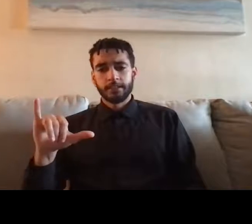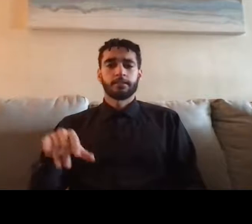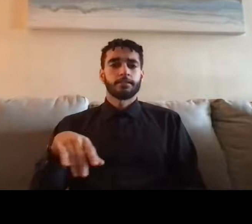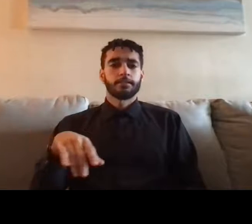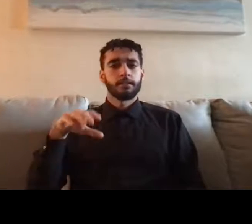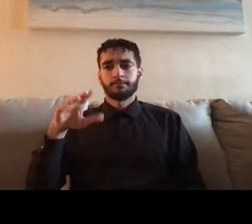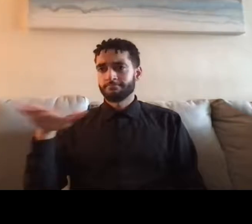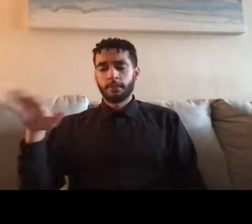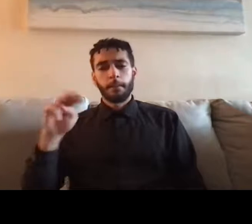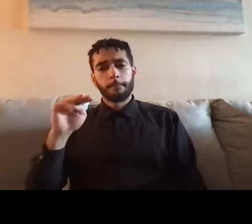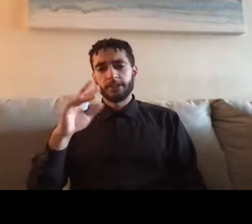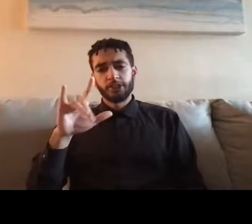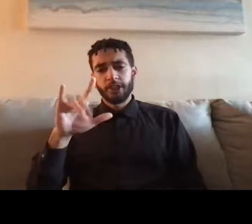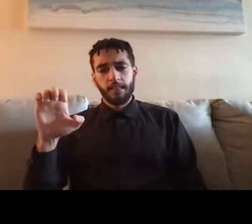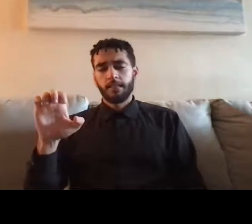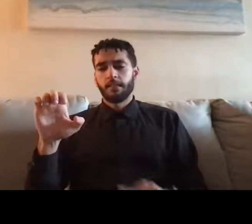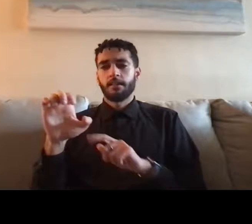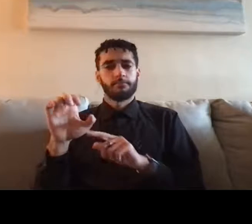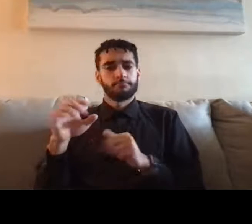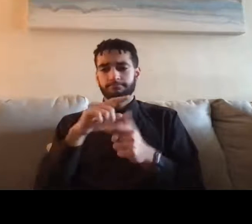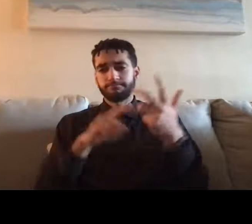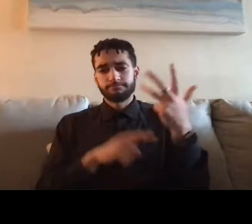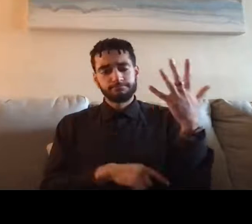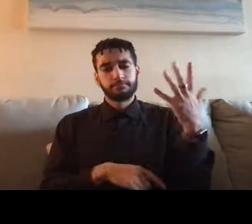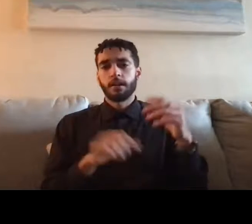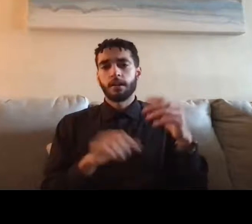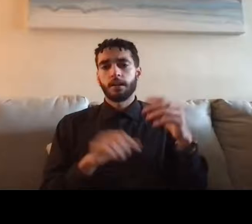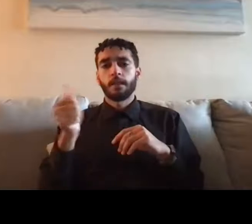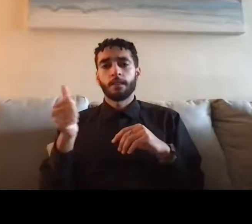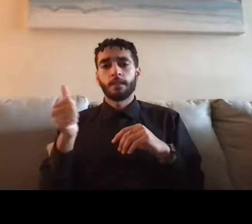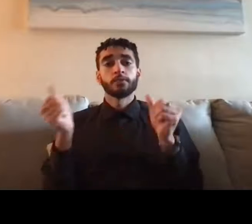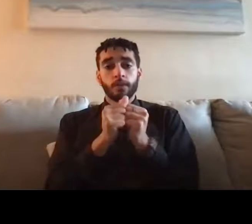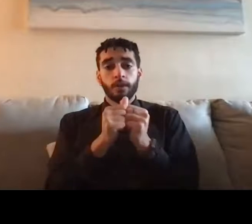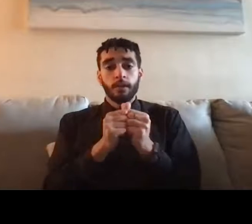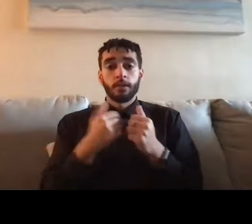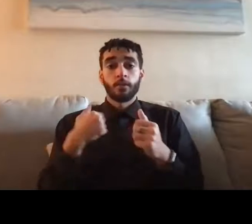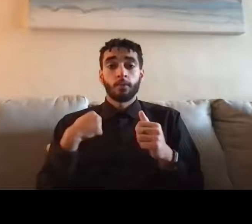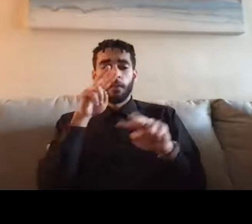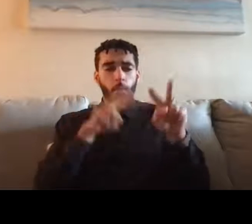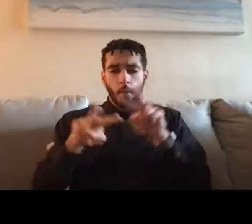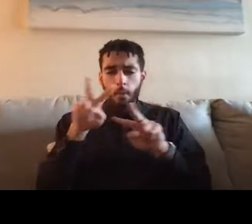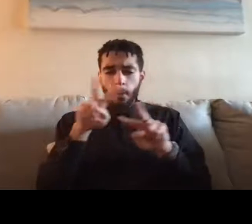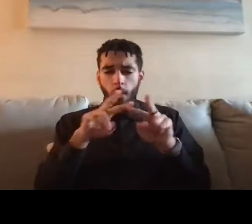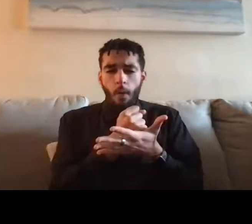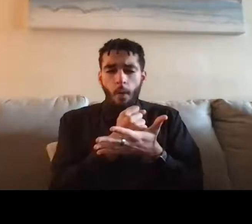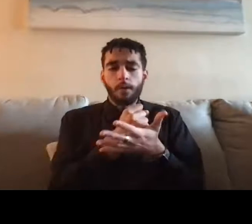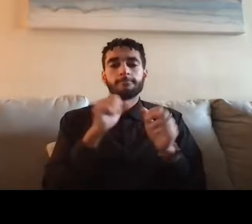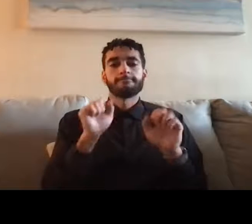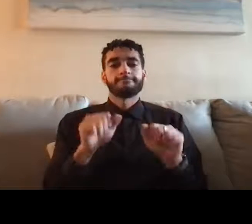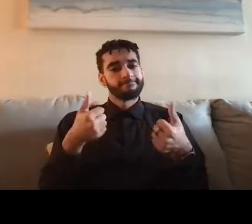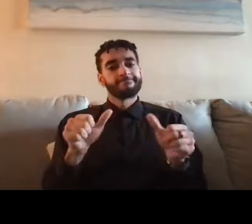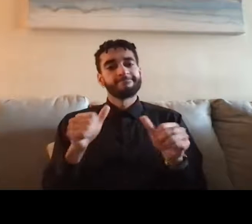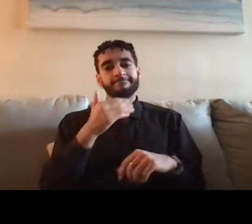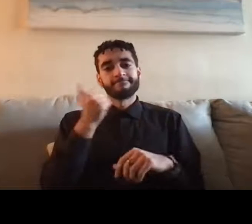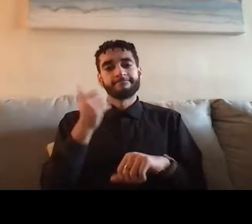others as we try to look for opportunities like no other state to address this and to think about this quote